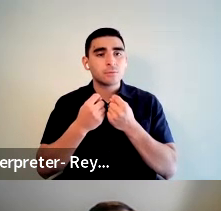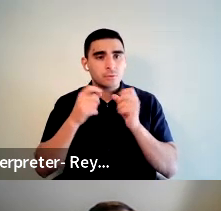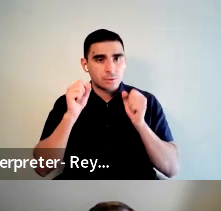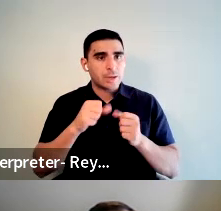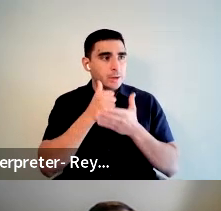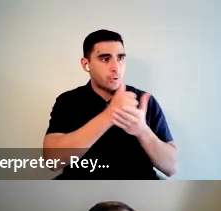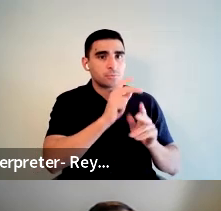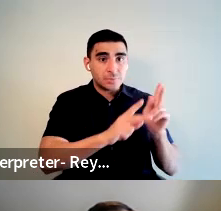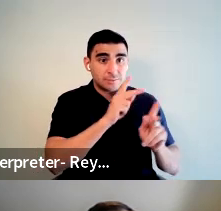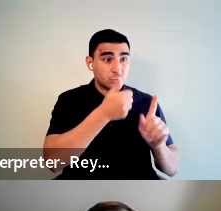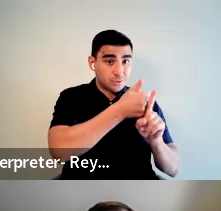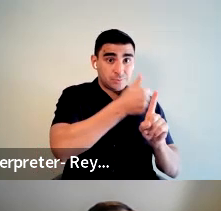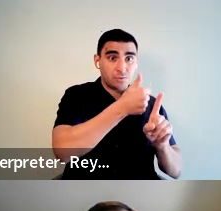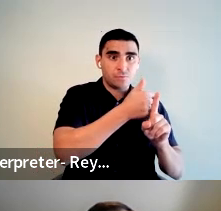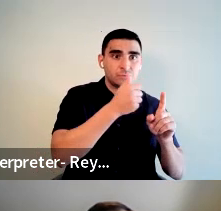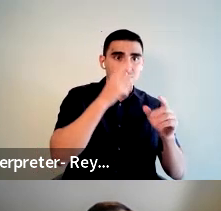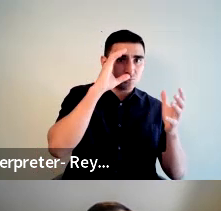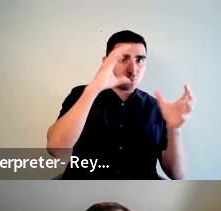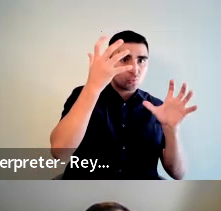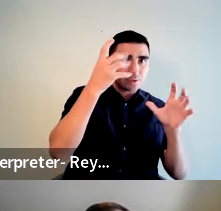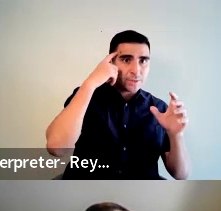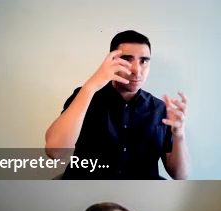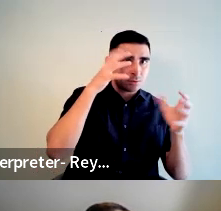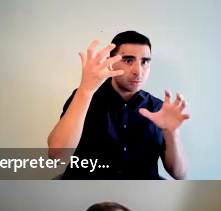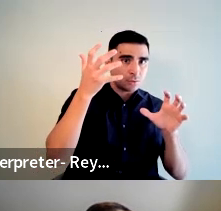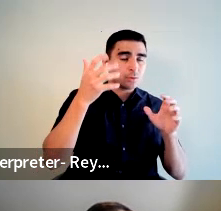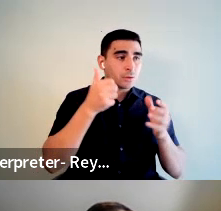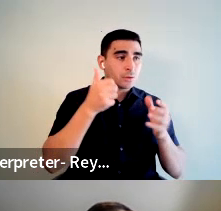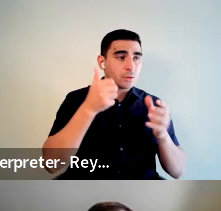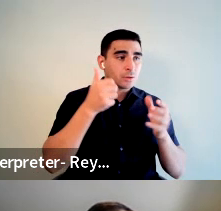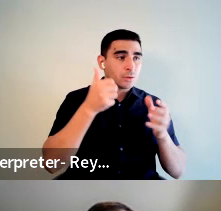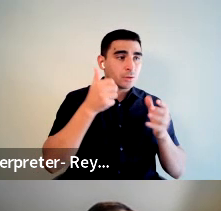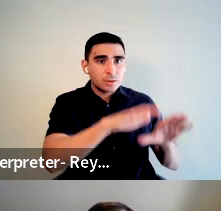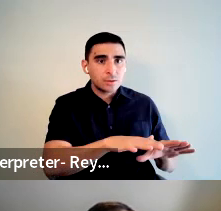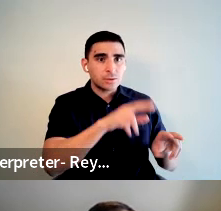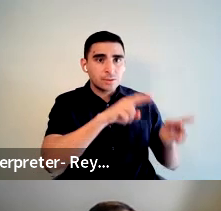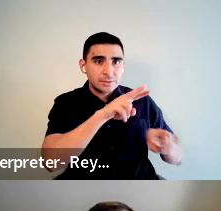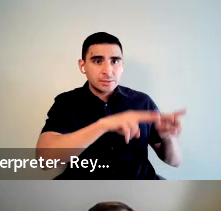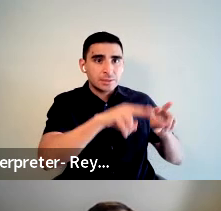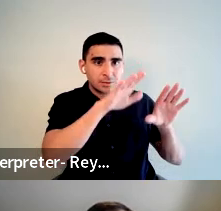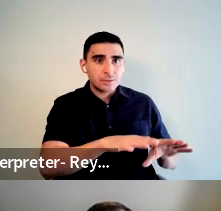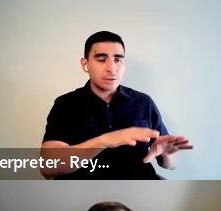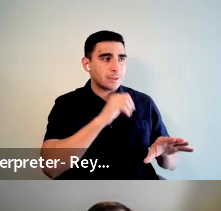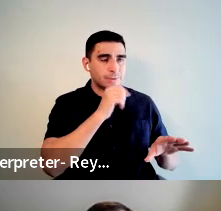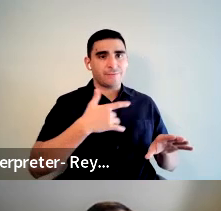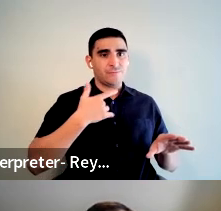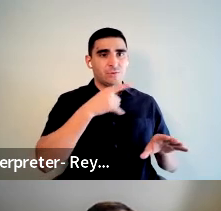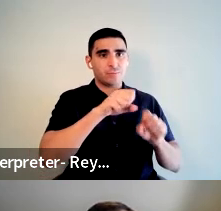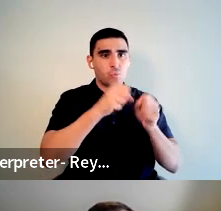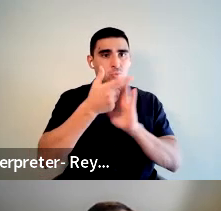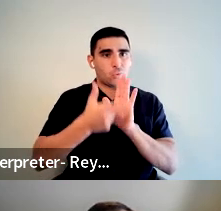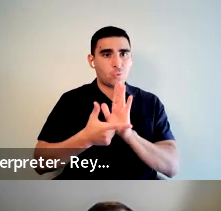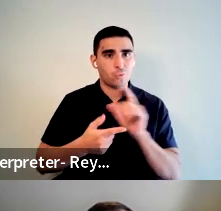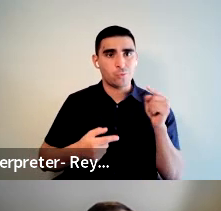health crisis in order to de-escalate, assess, decriminalize, and determine a care plan that would result